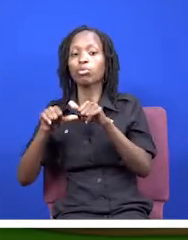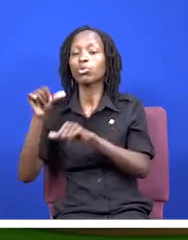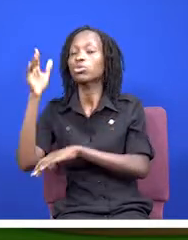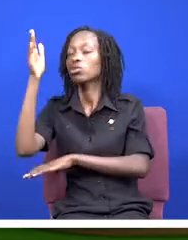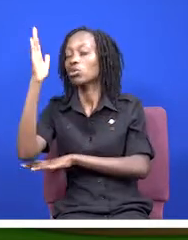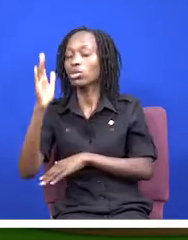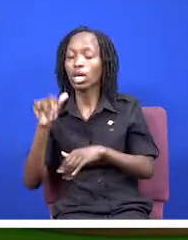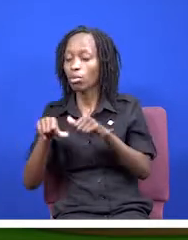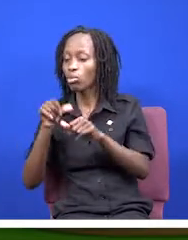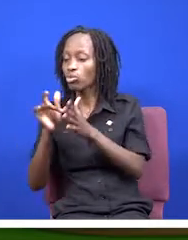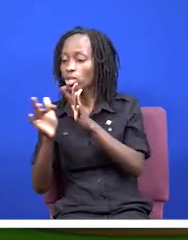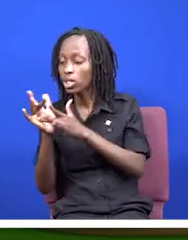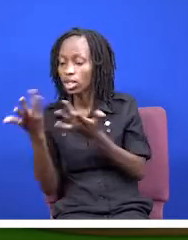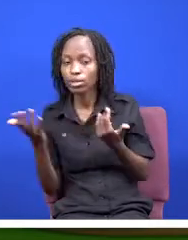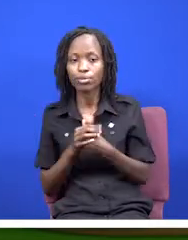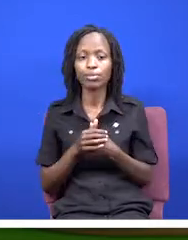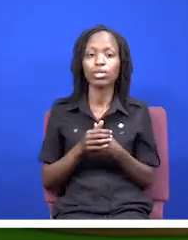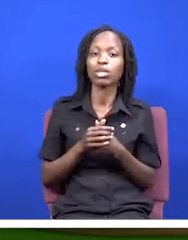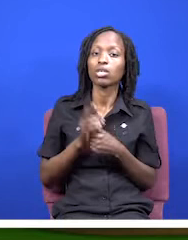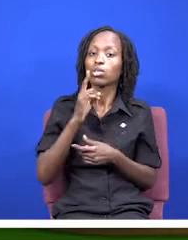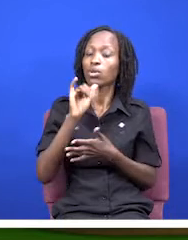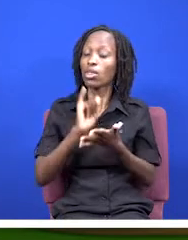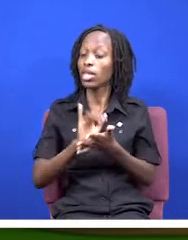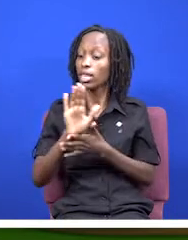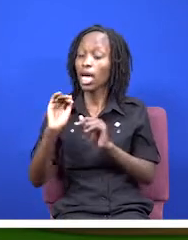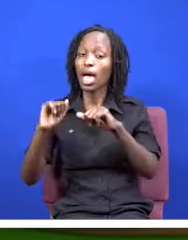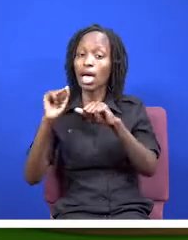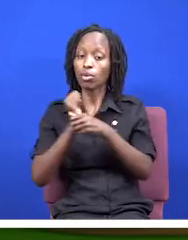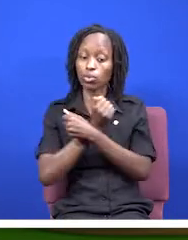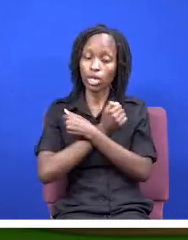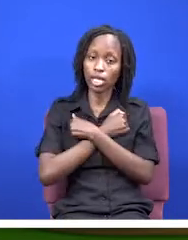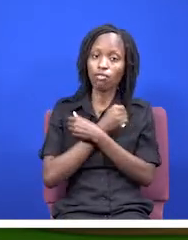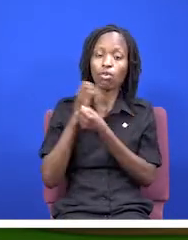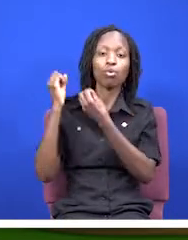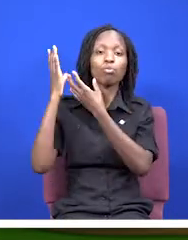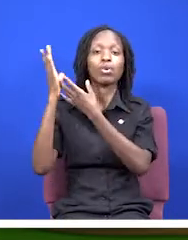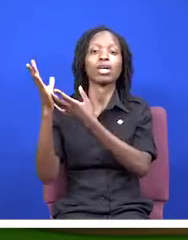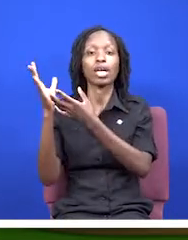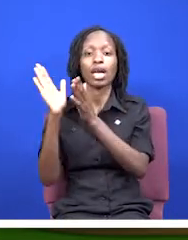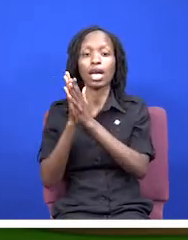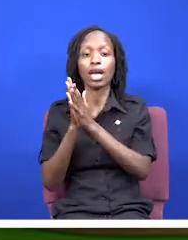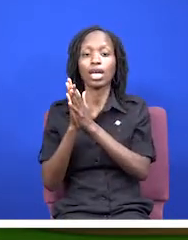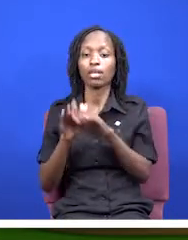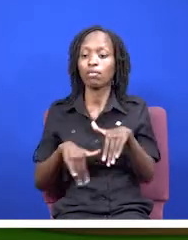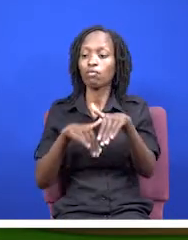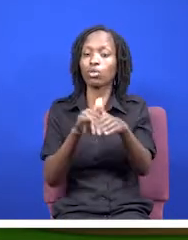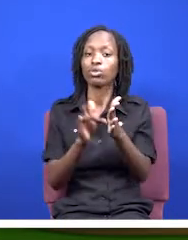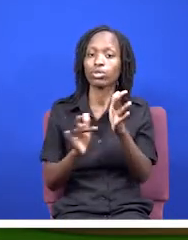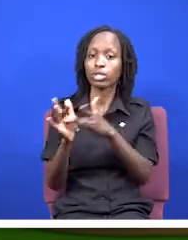to tell others about Jesus, about God, so that they are able to love, obey, and